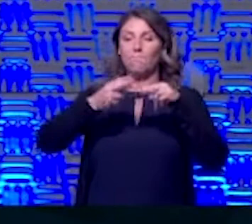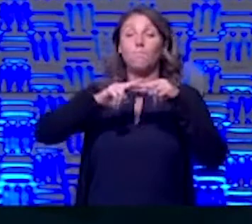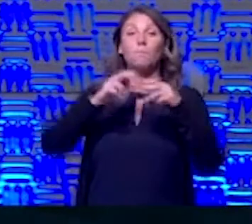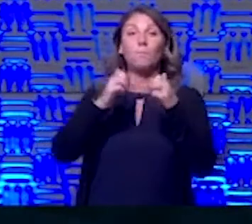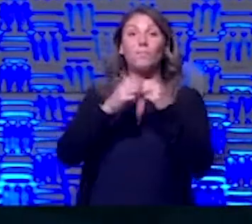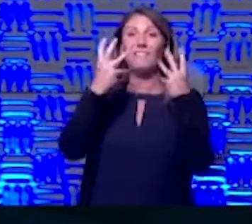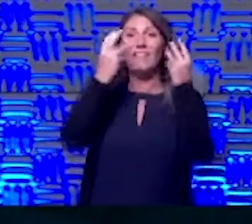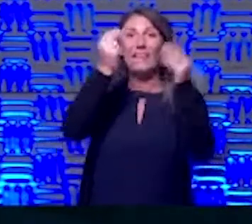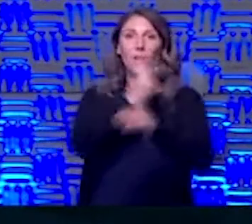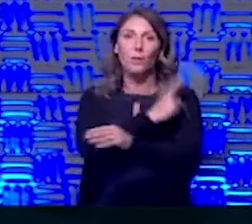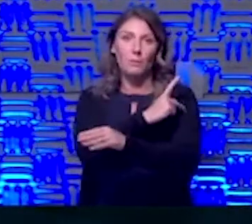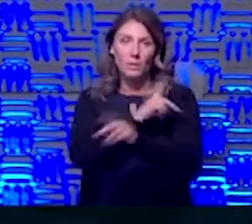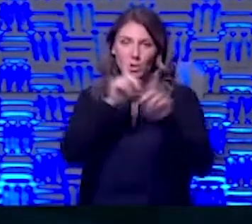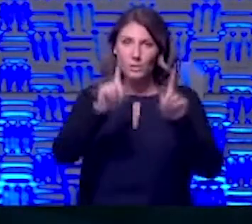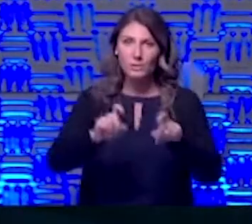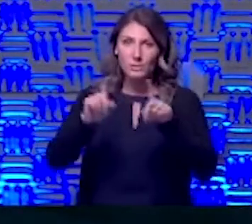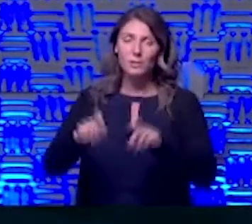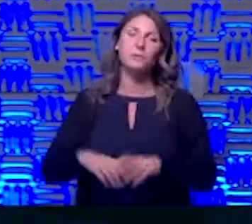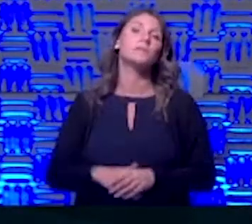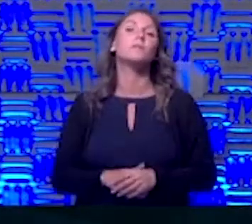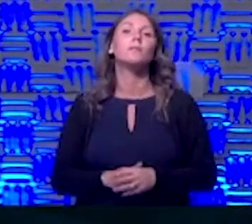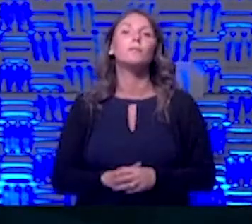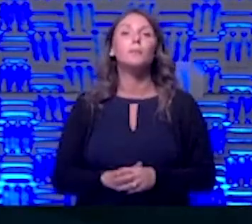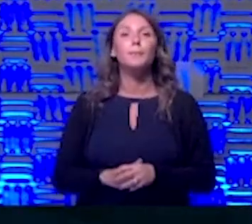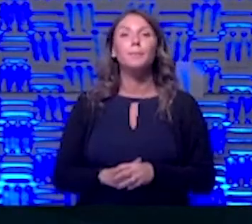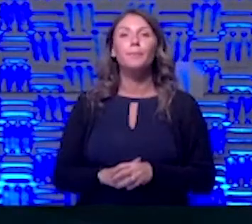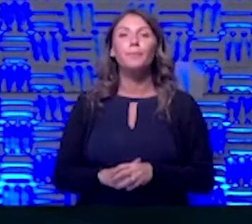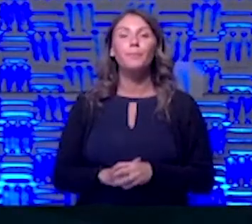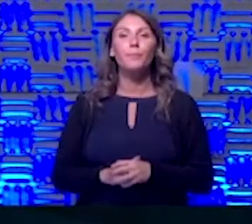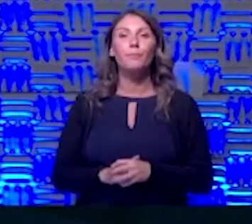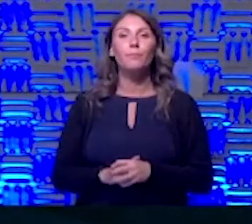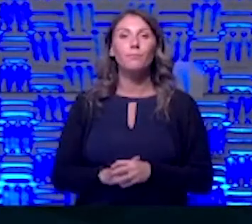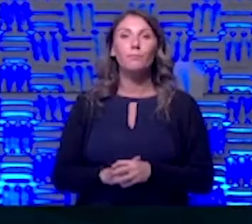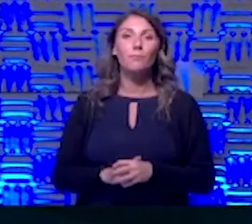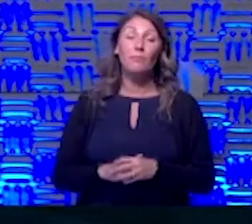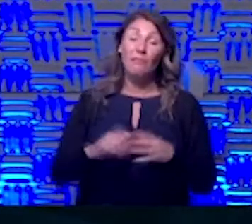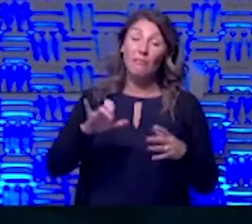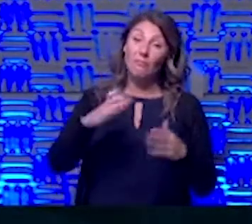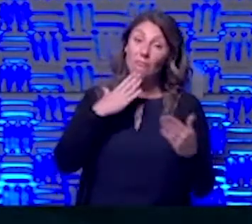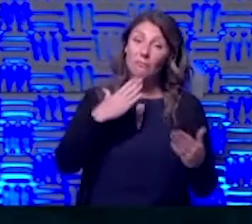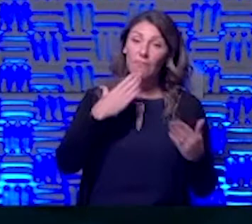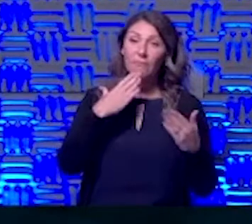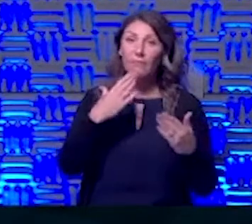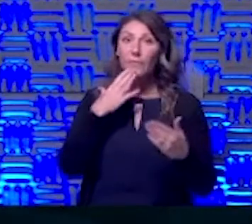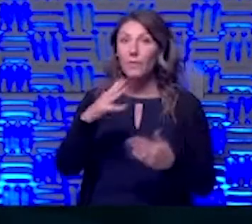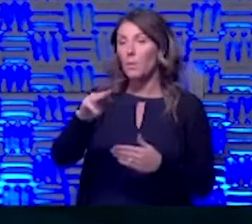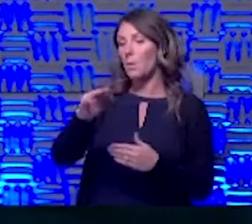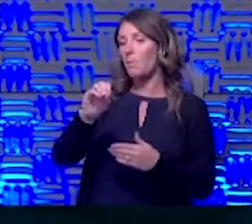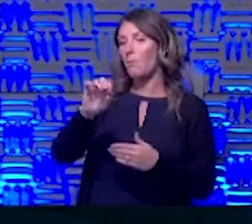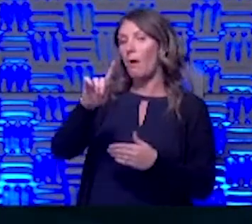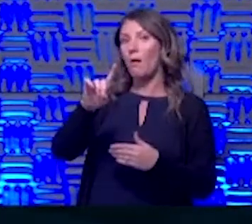testing, and that's thanks to